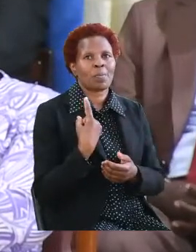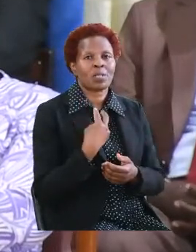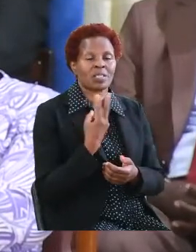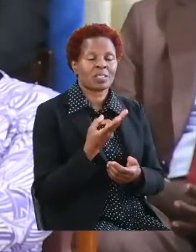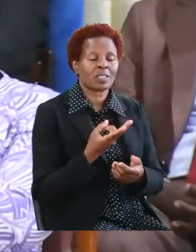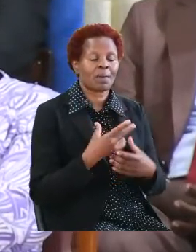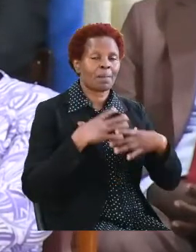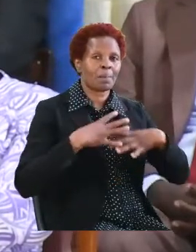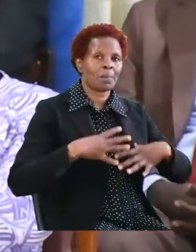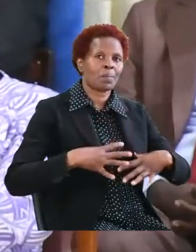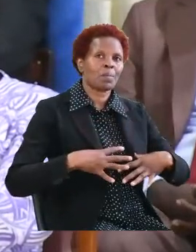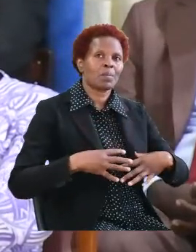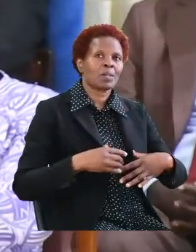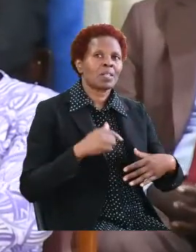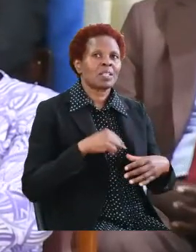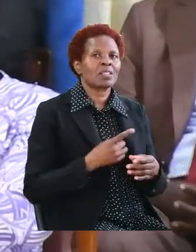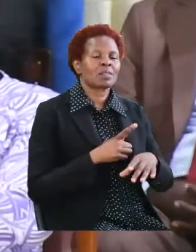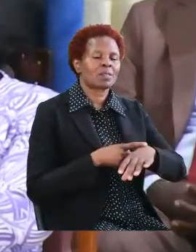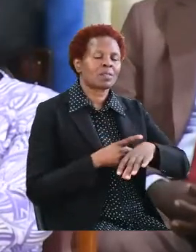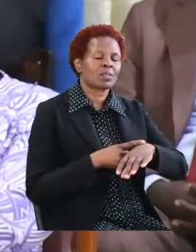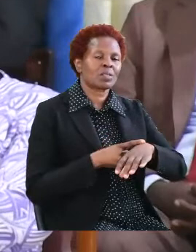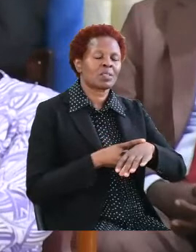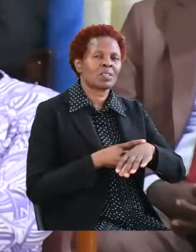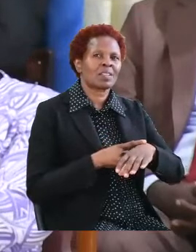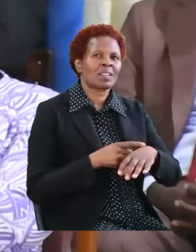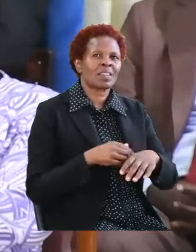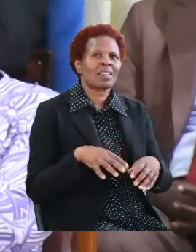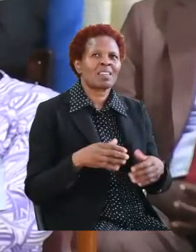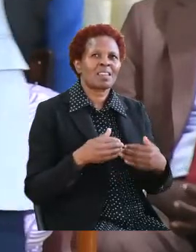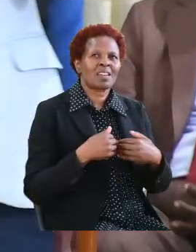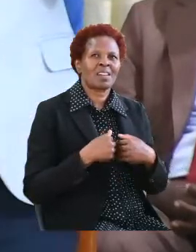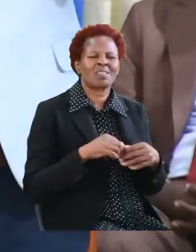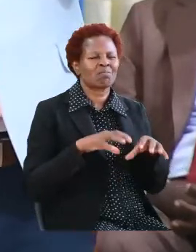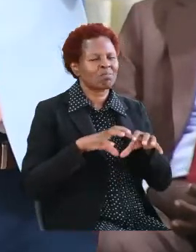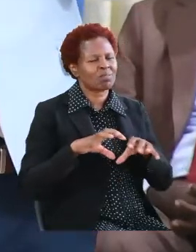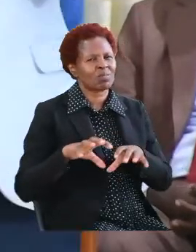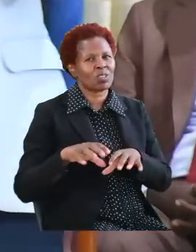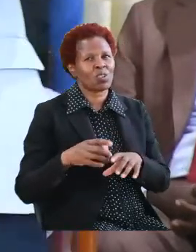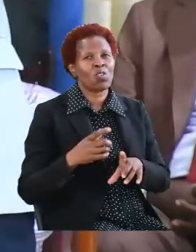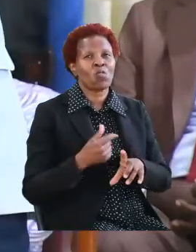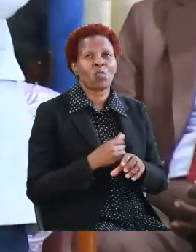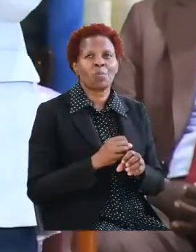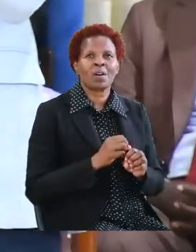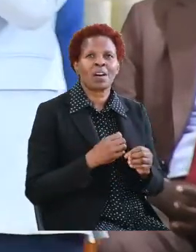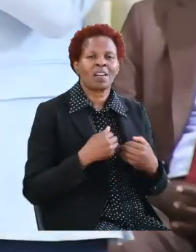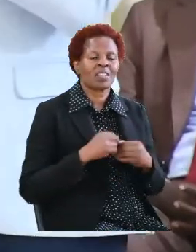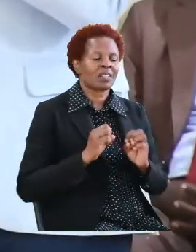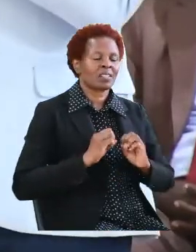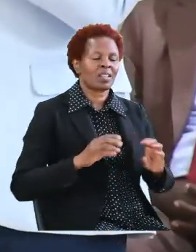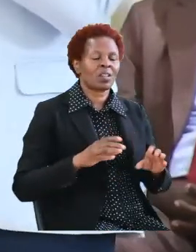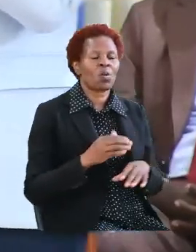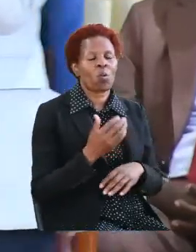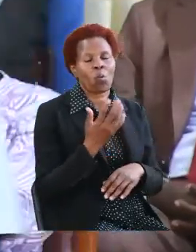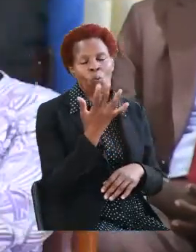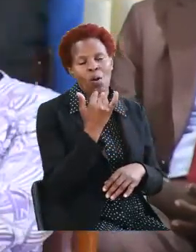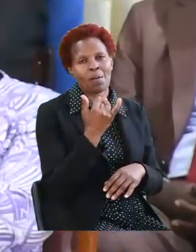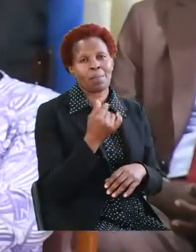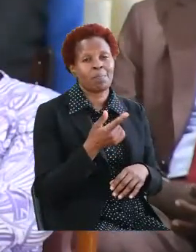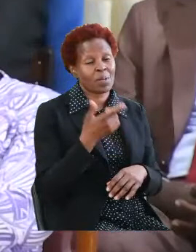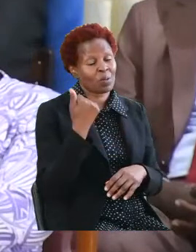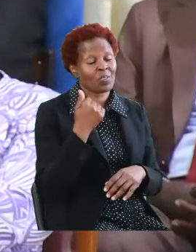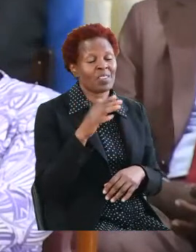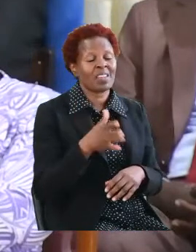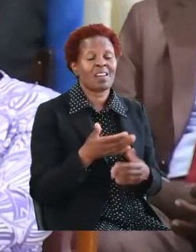the people in their time having or suffering from lack. Why? Because they had